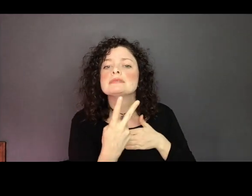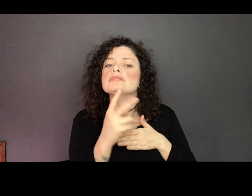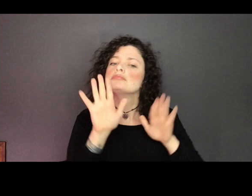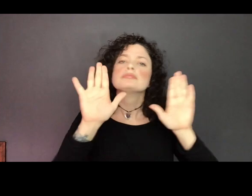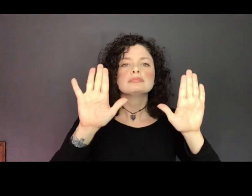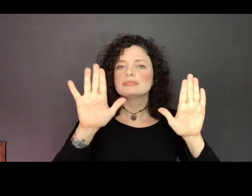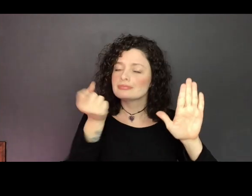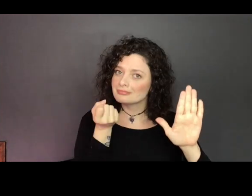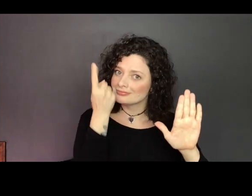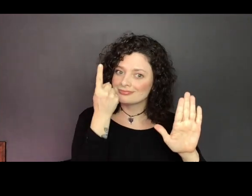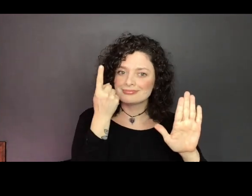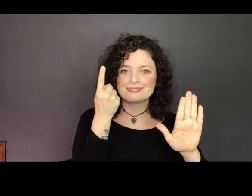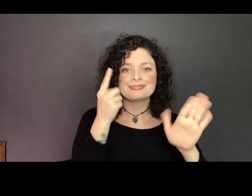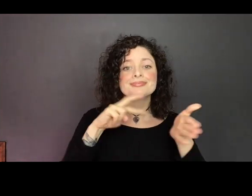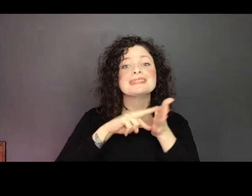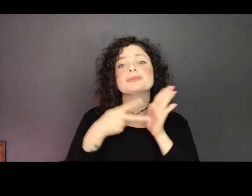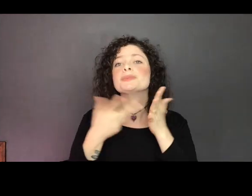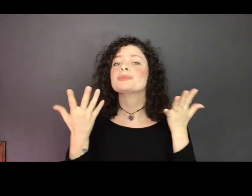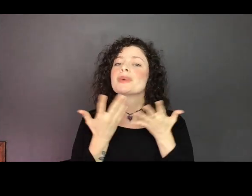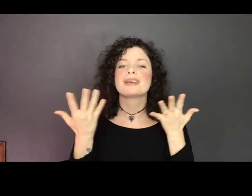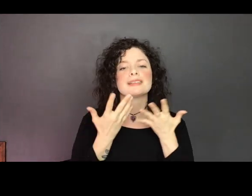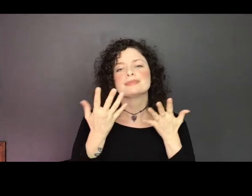all, then listen, friend,